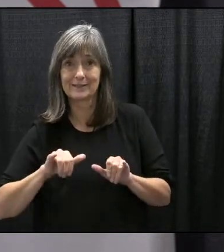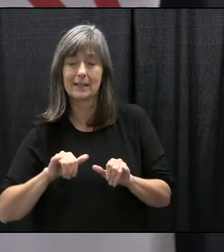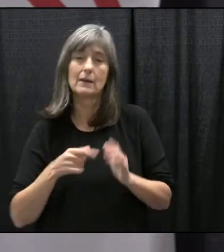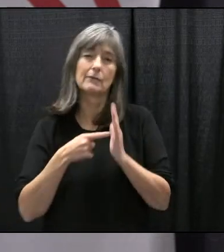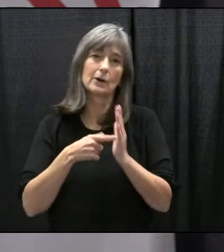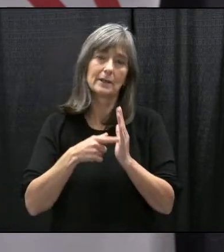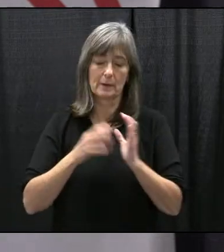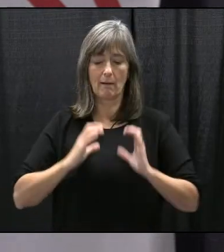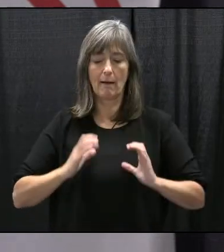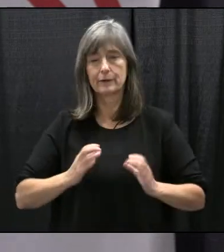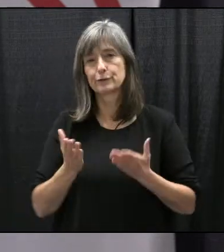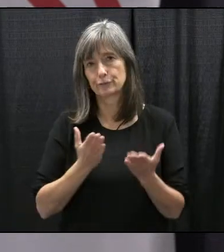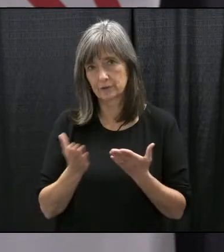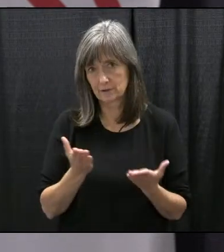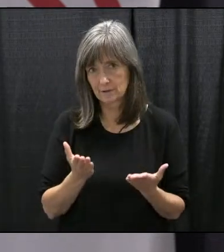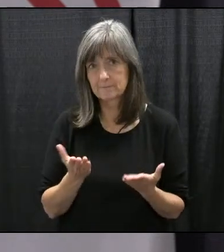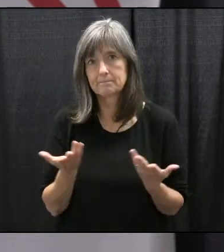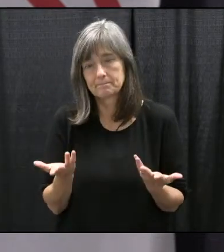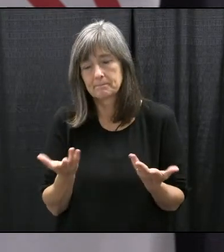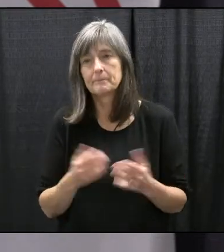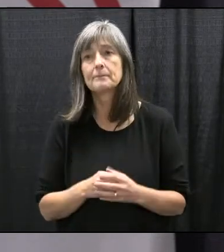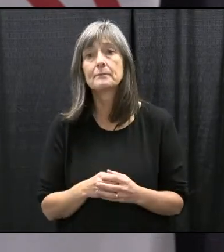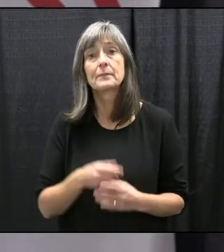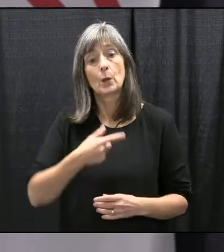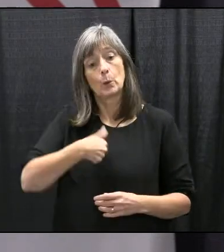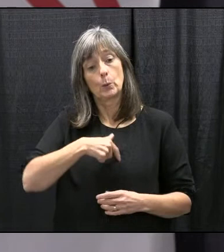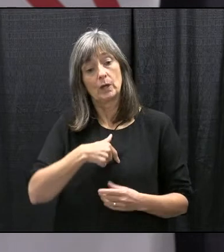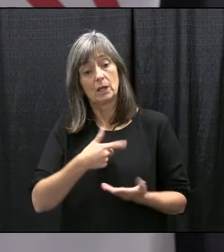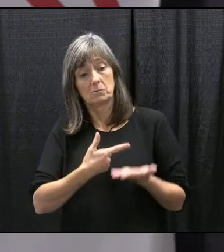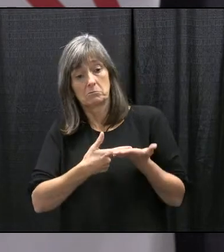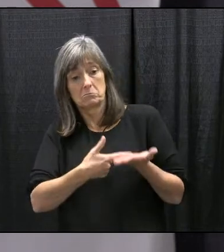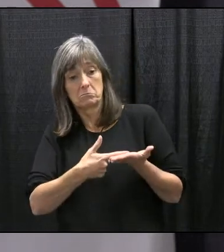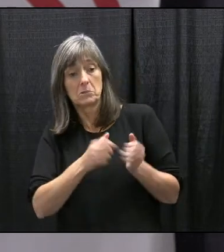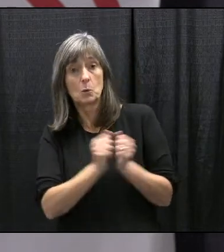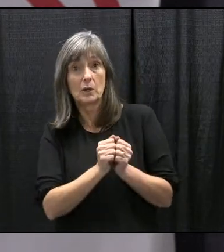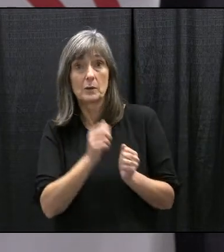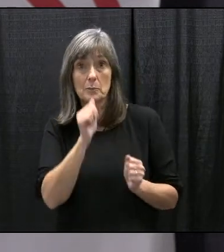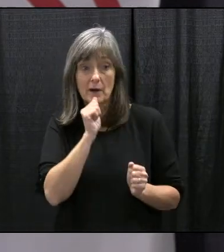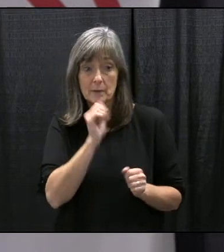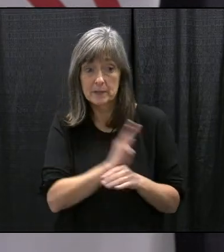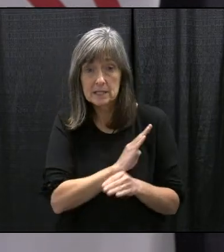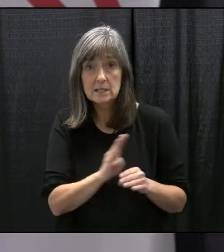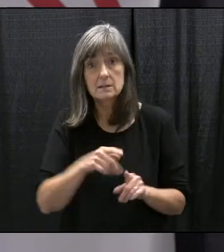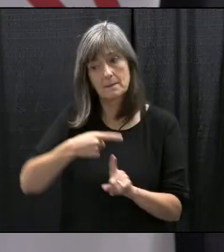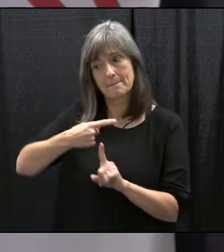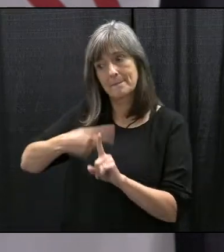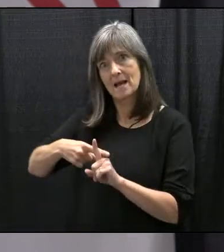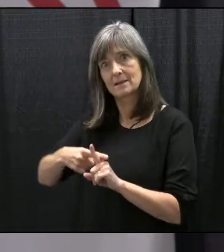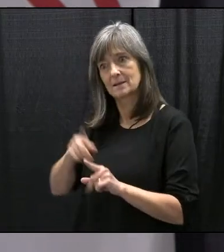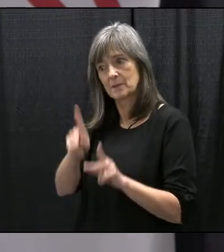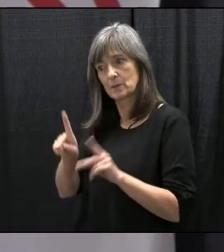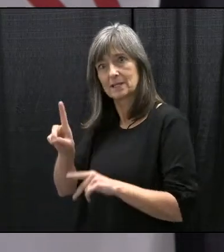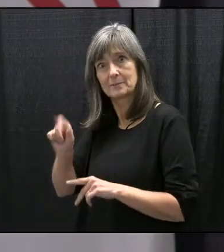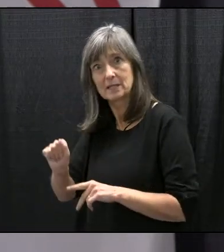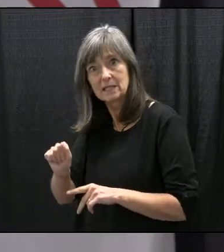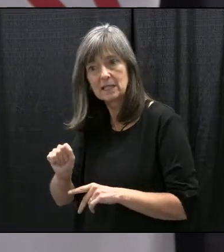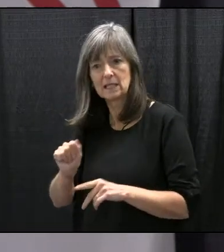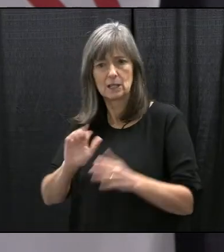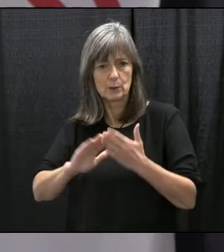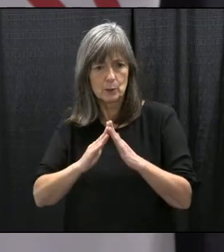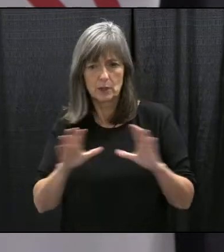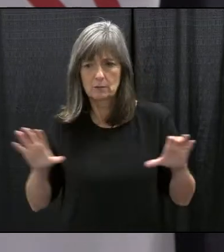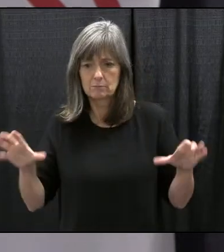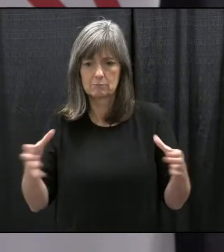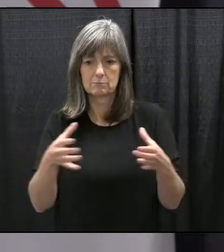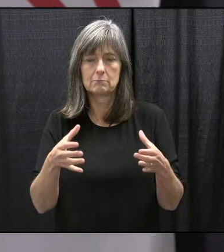as an example, that we would work with the private sector, persons with disabilities, and the larger community to identify those